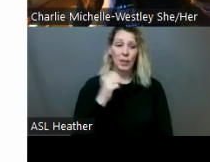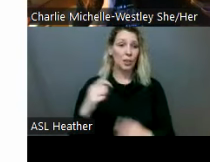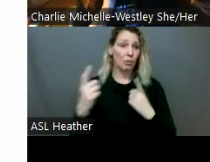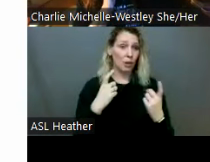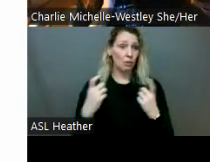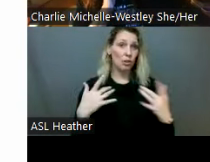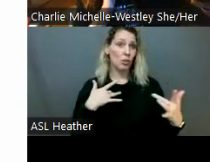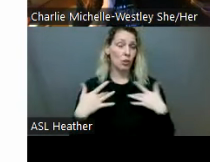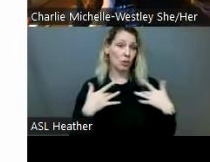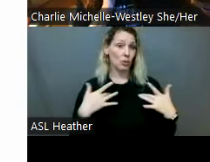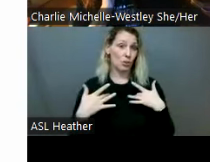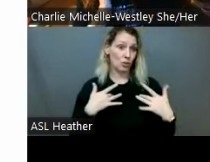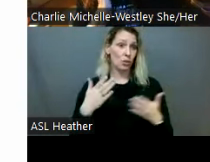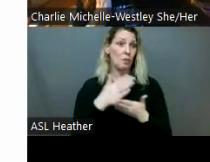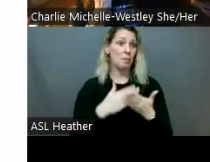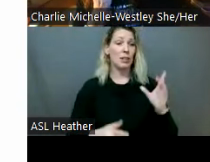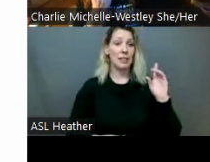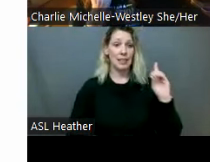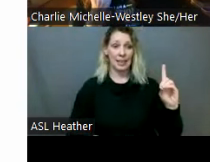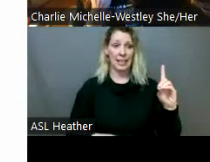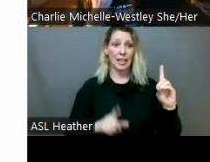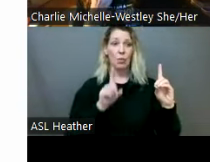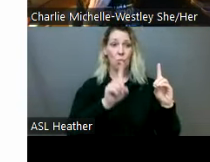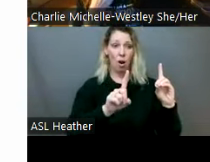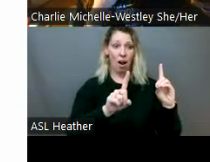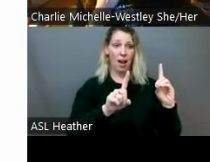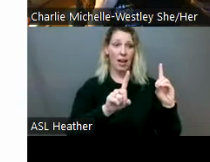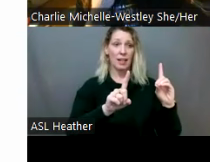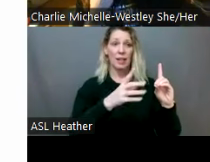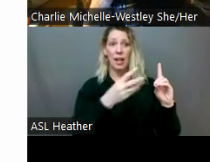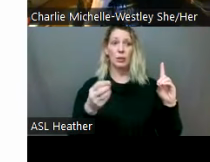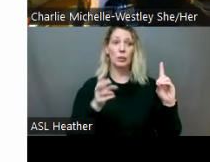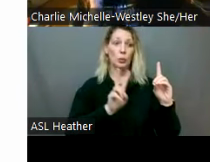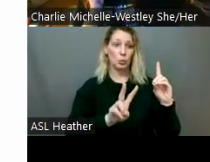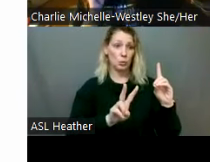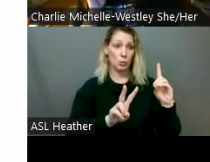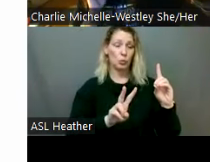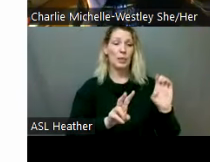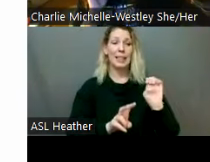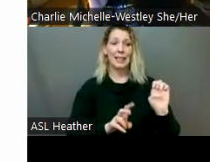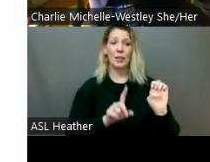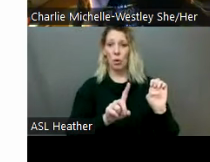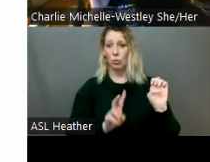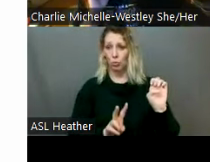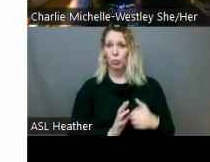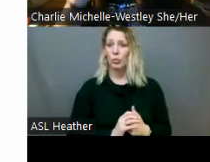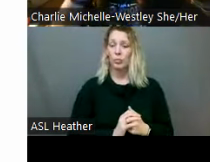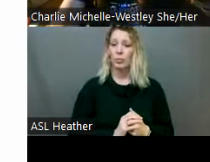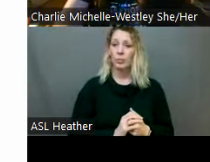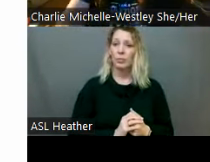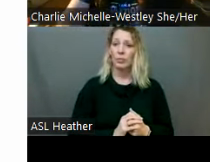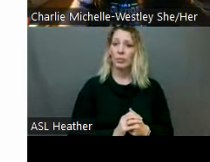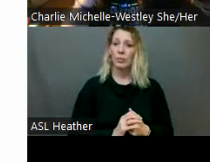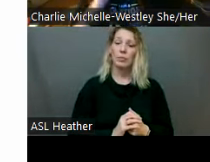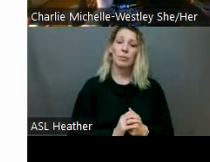or concerns on sections D1 and 2 and E1 and 2?